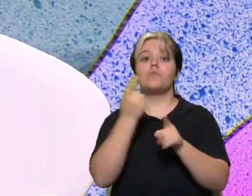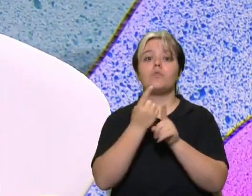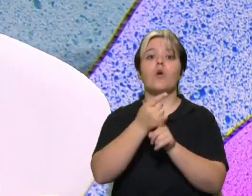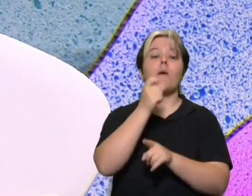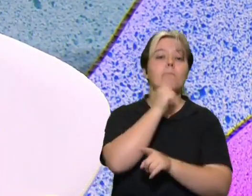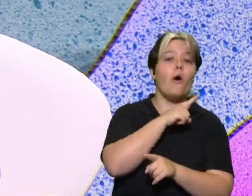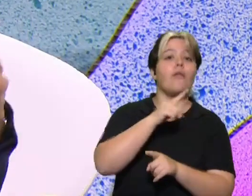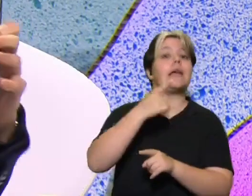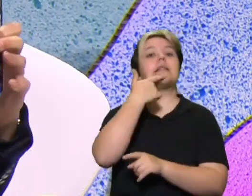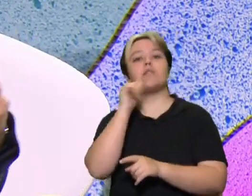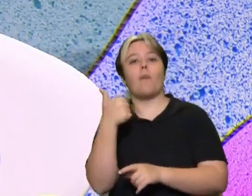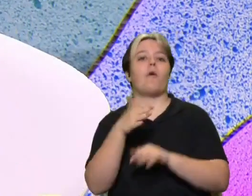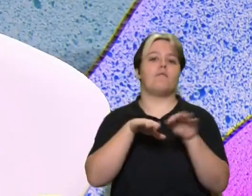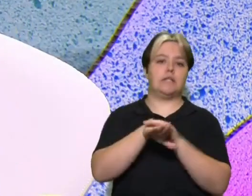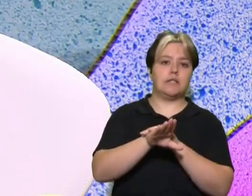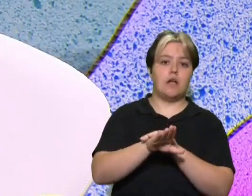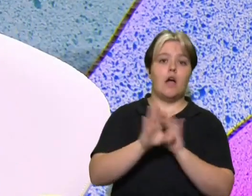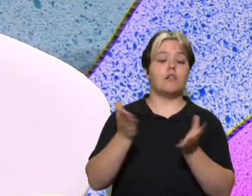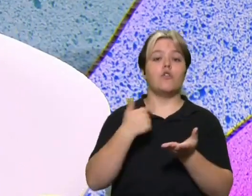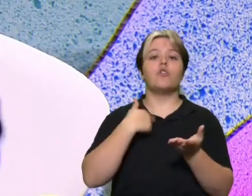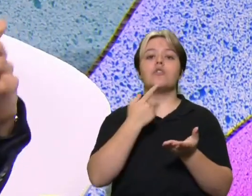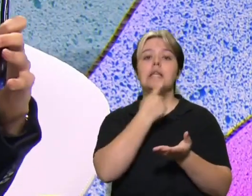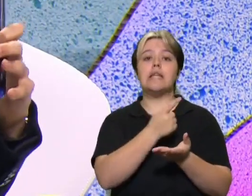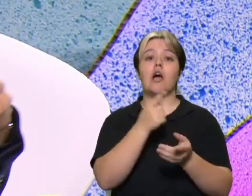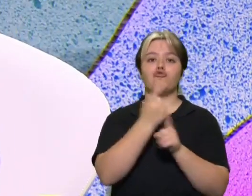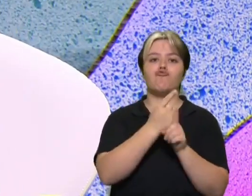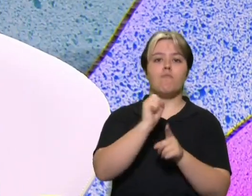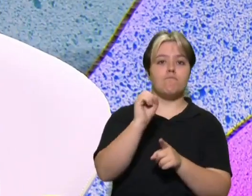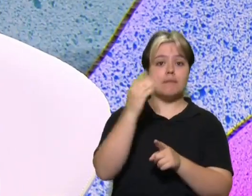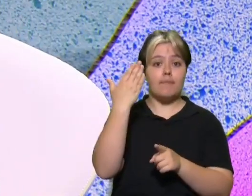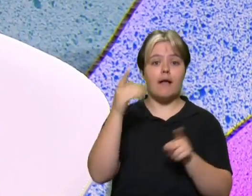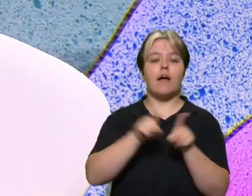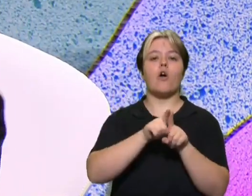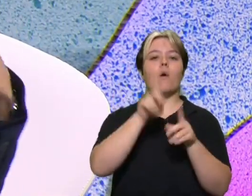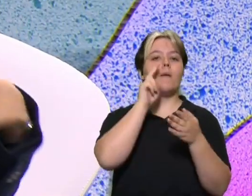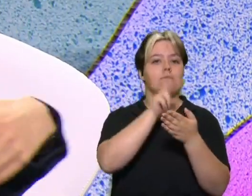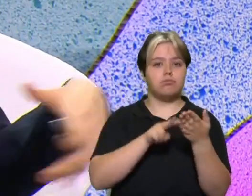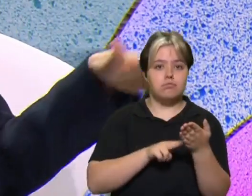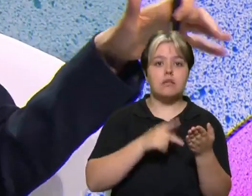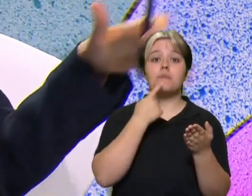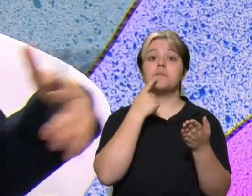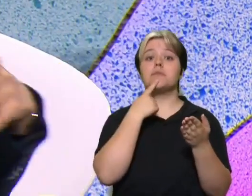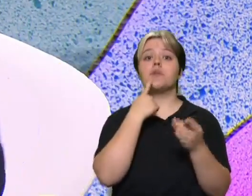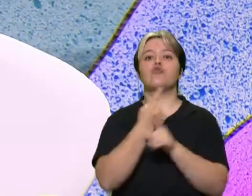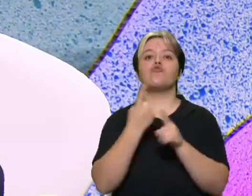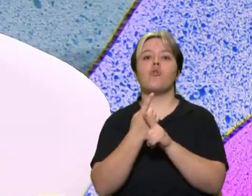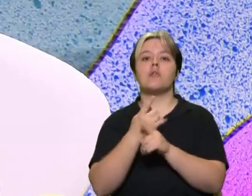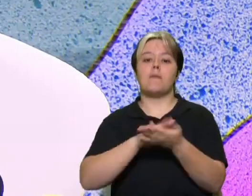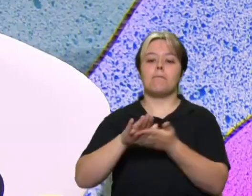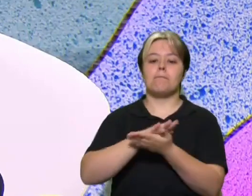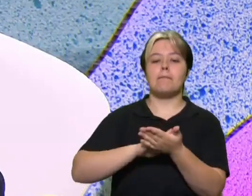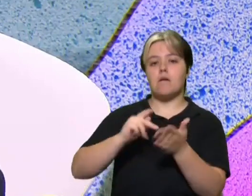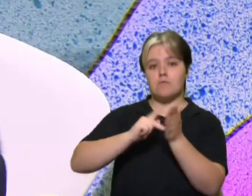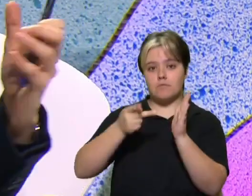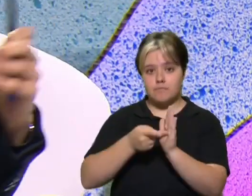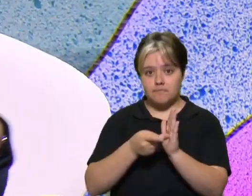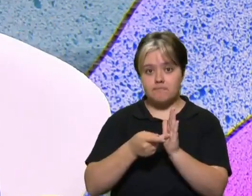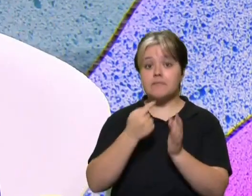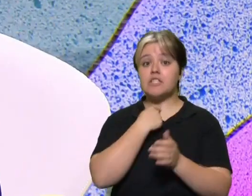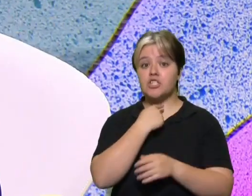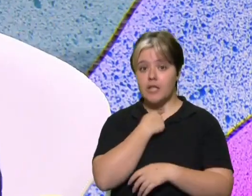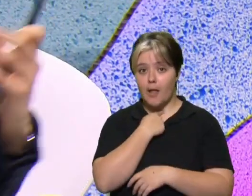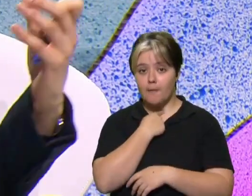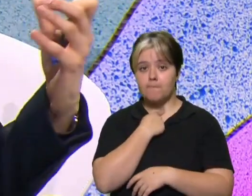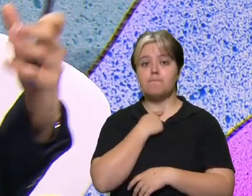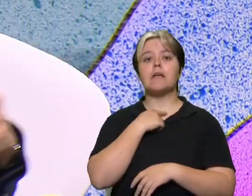or cannot do. So the main point is literacy, digital literacy, which was a concern